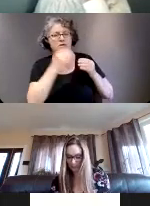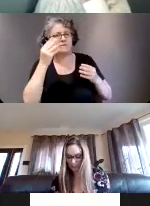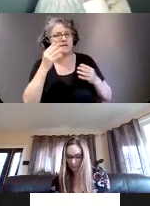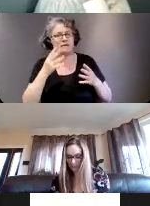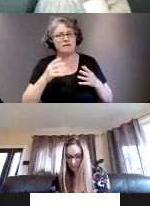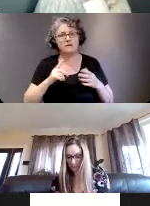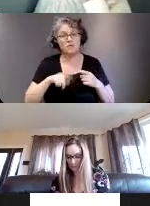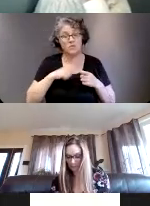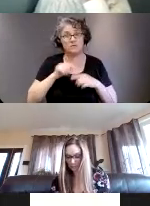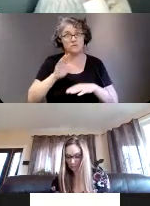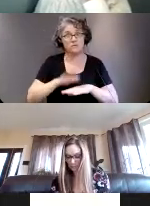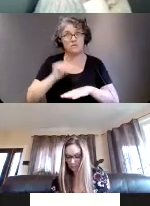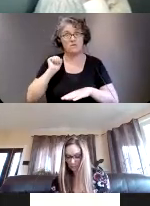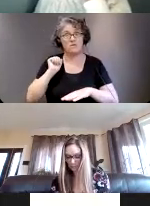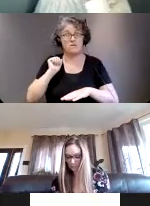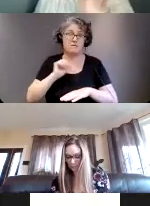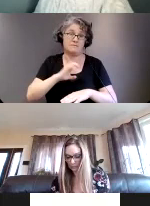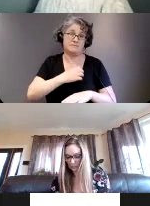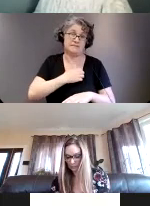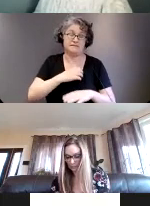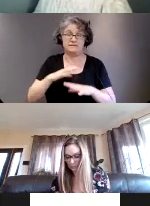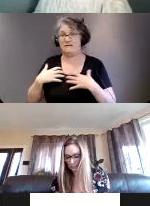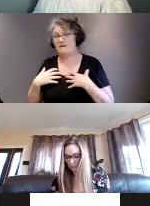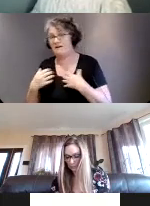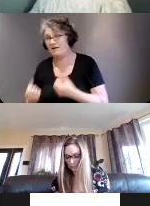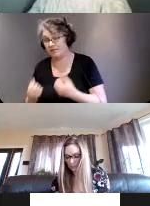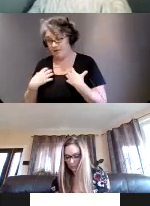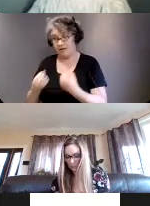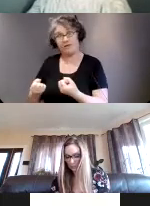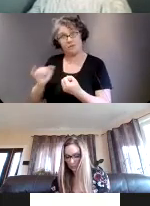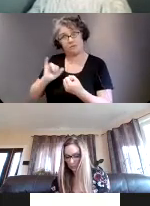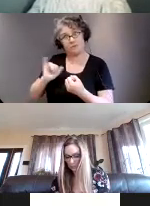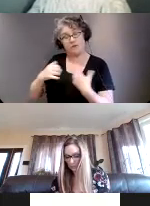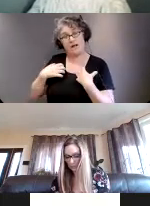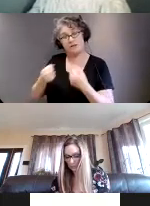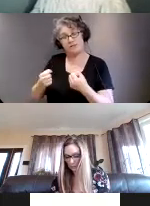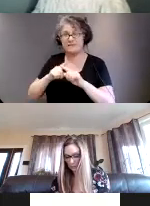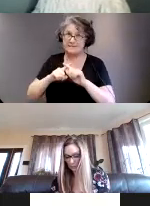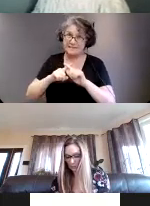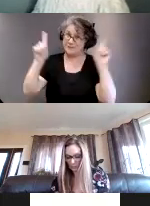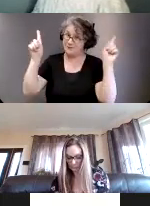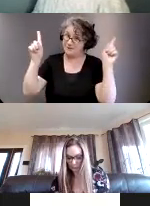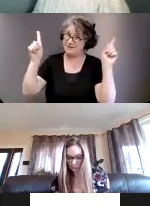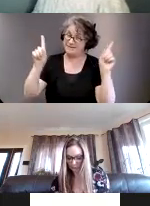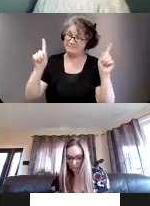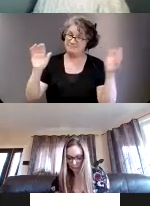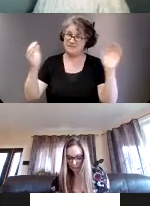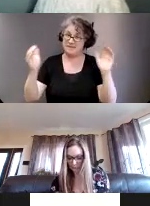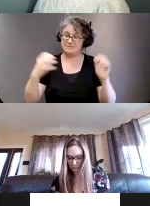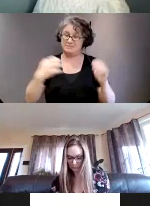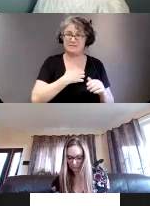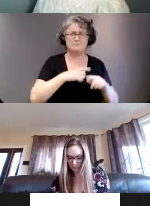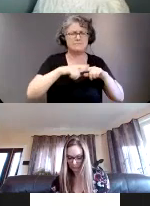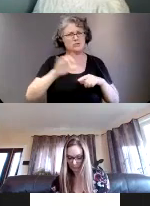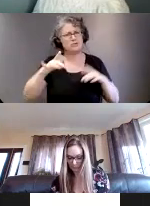to involve, it's also mentioned medical authorities. So that's a different piece in relation to whatever your concerns